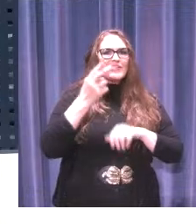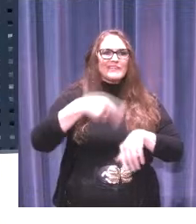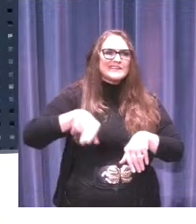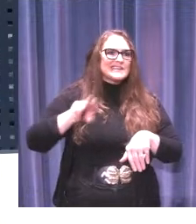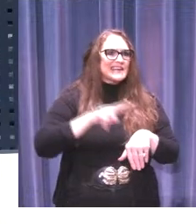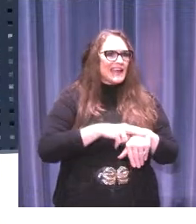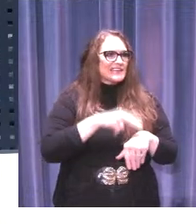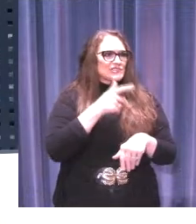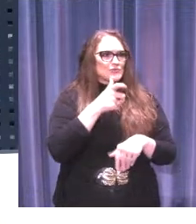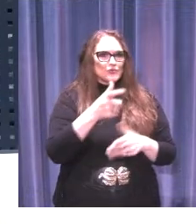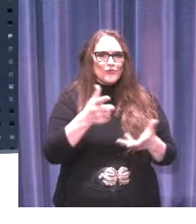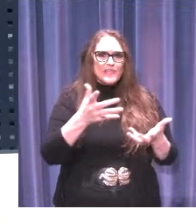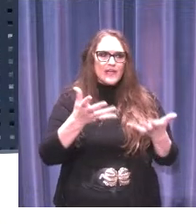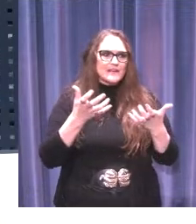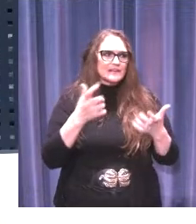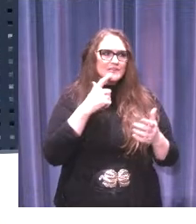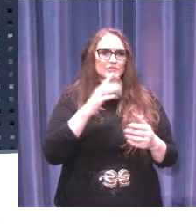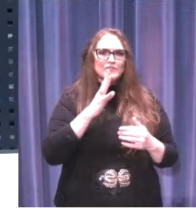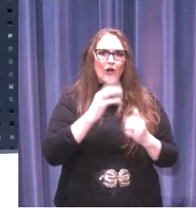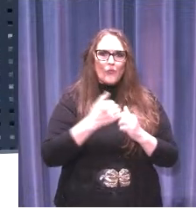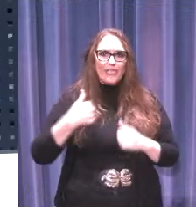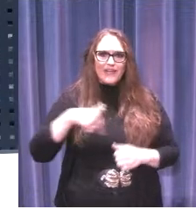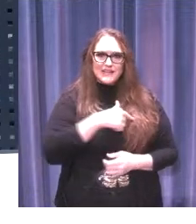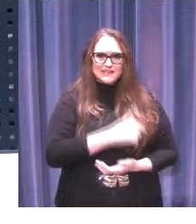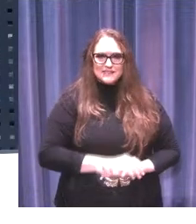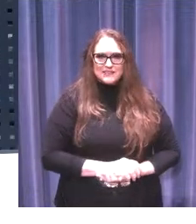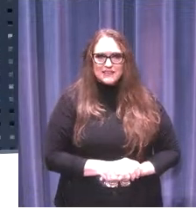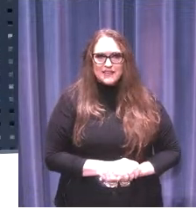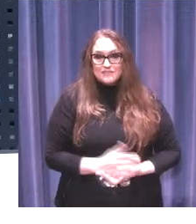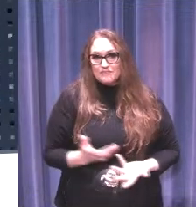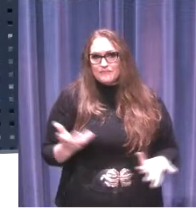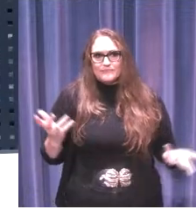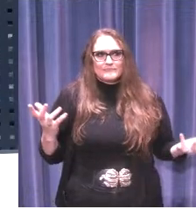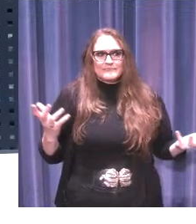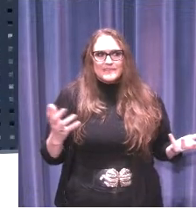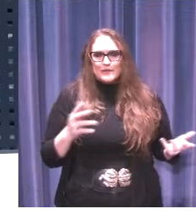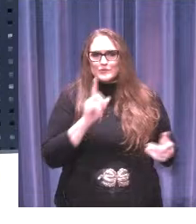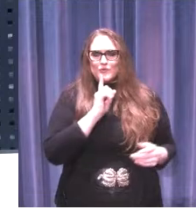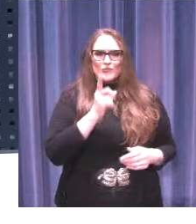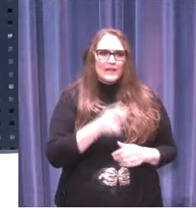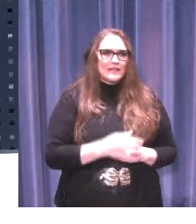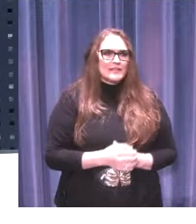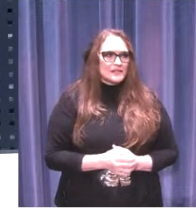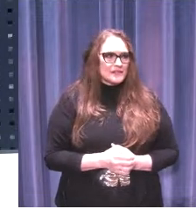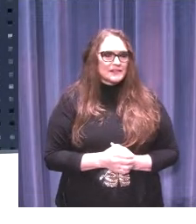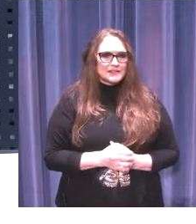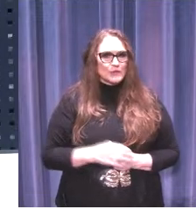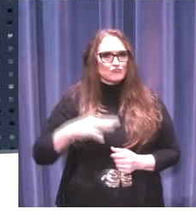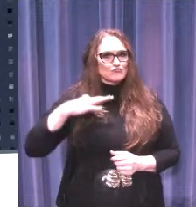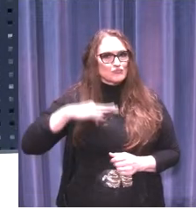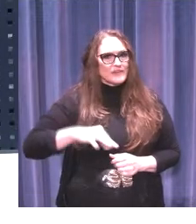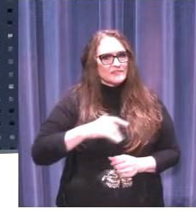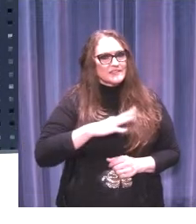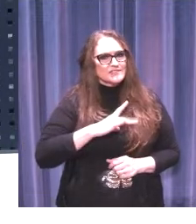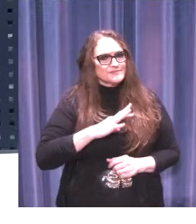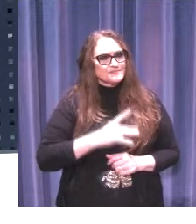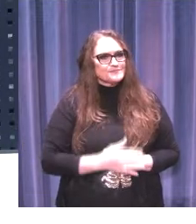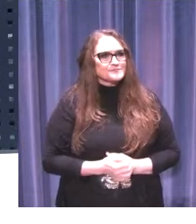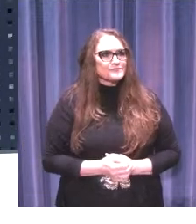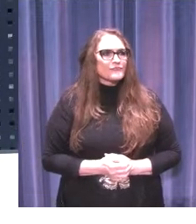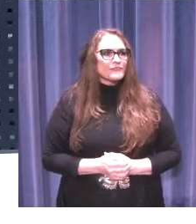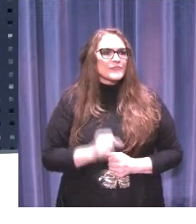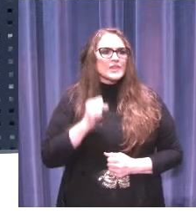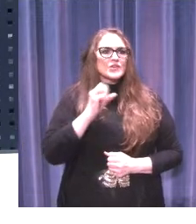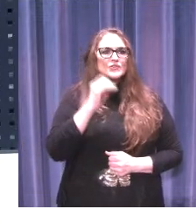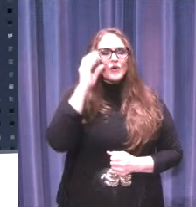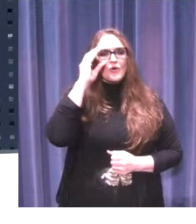that they wished to speak with us. So it was a real privilege. And so